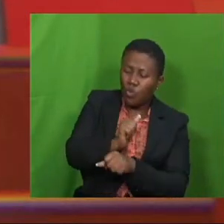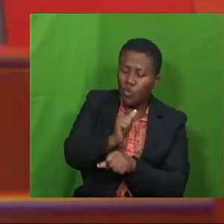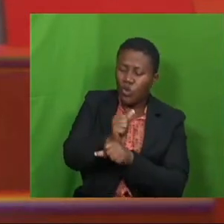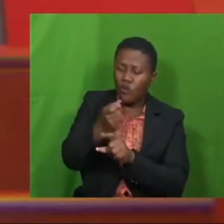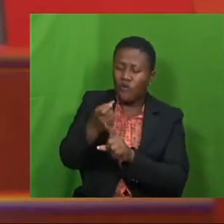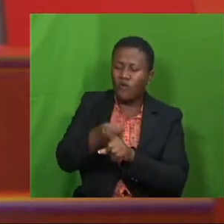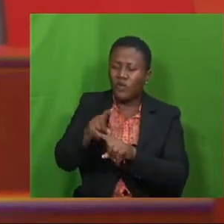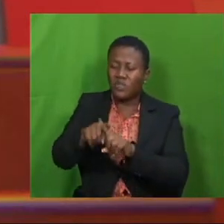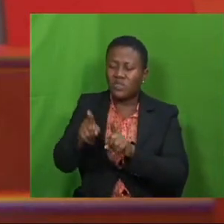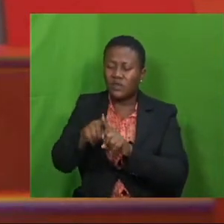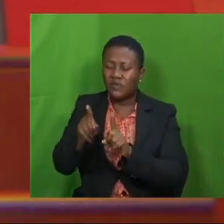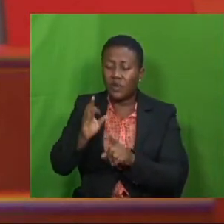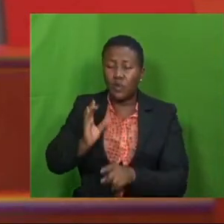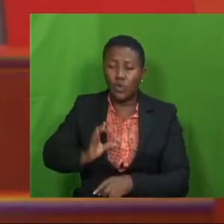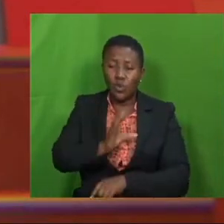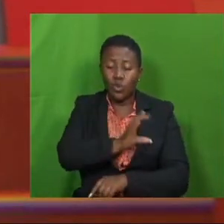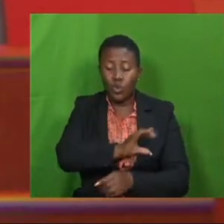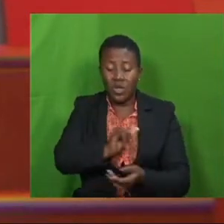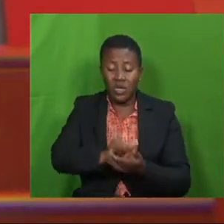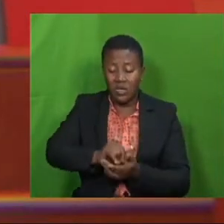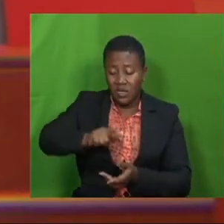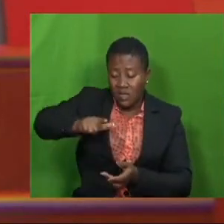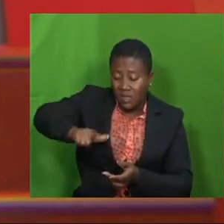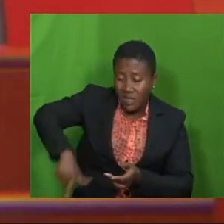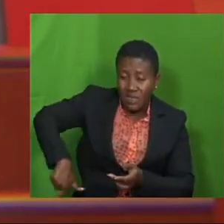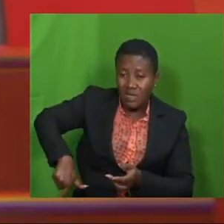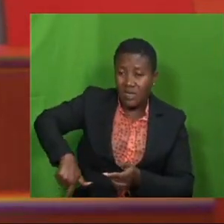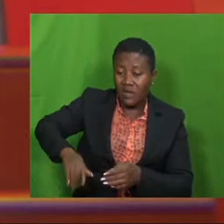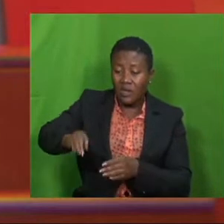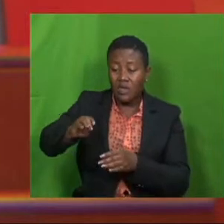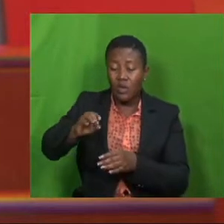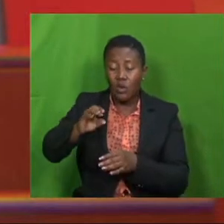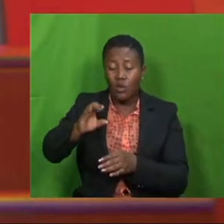many bills and businesses before the House.